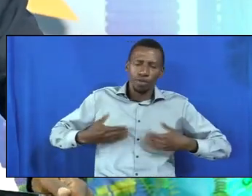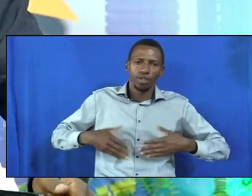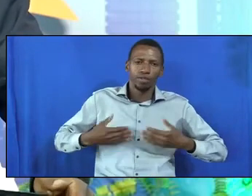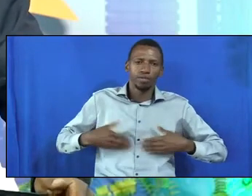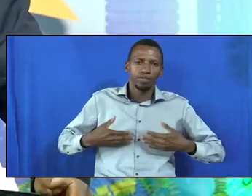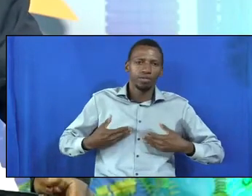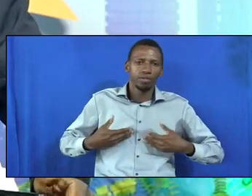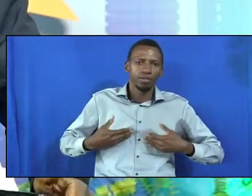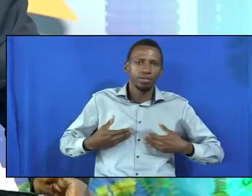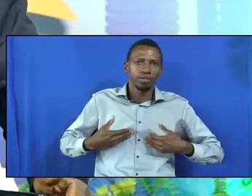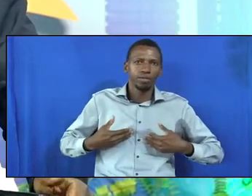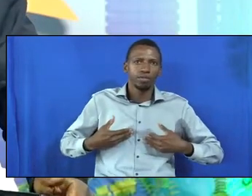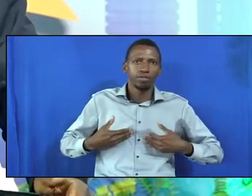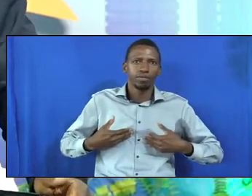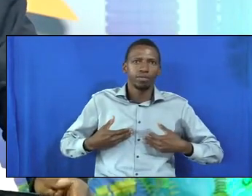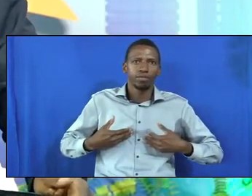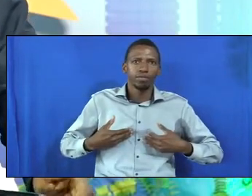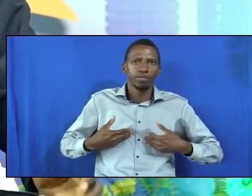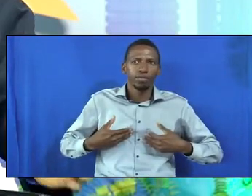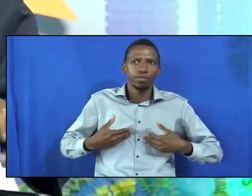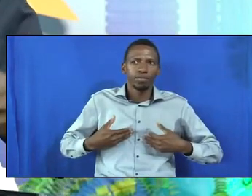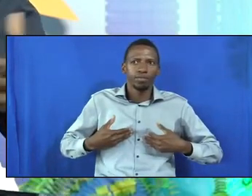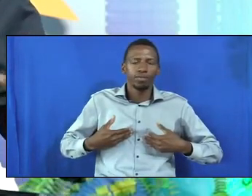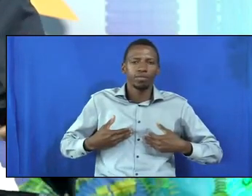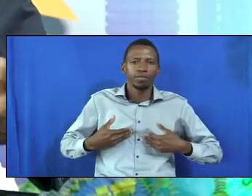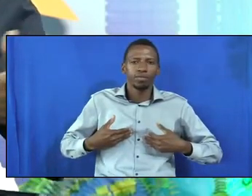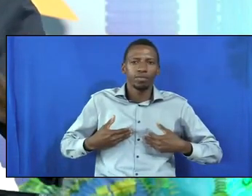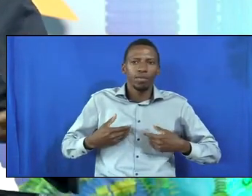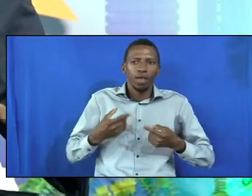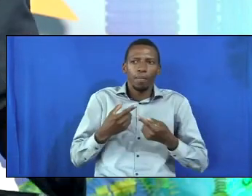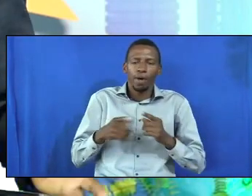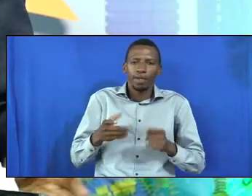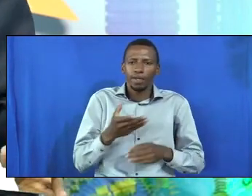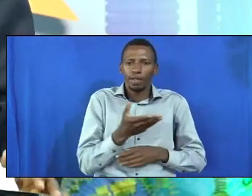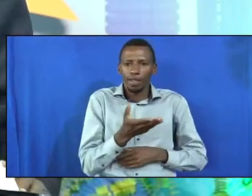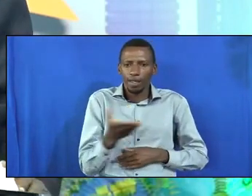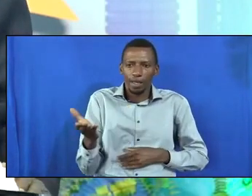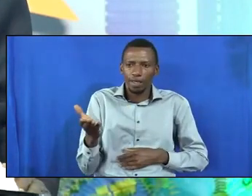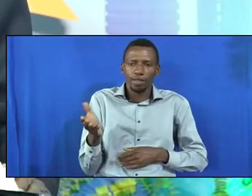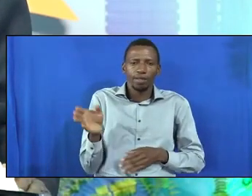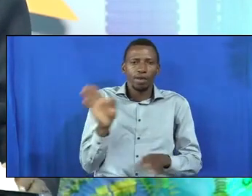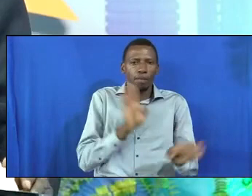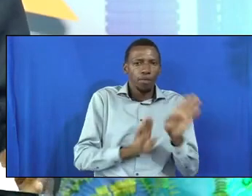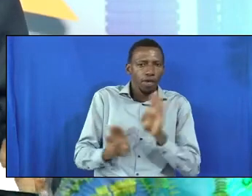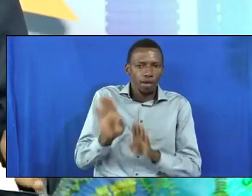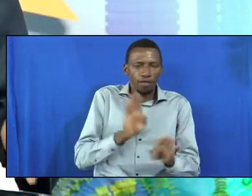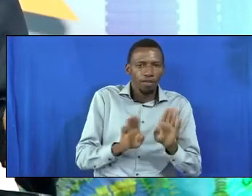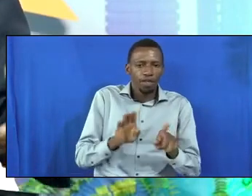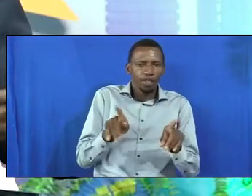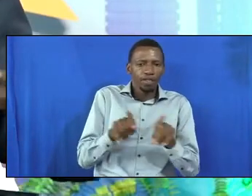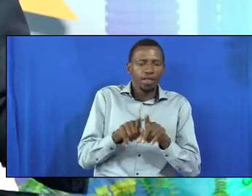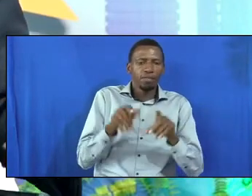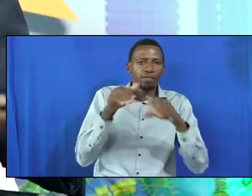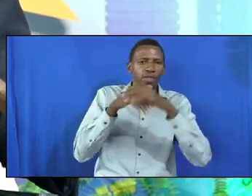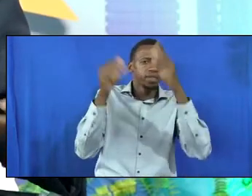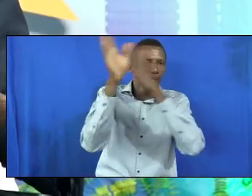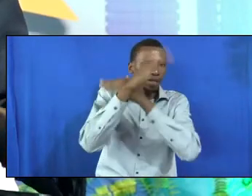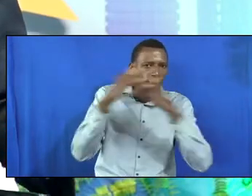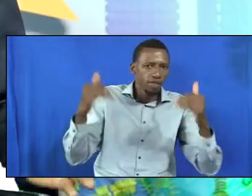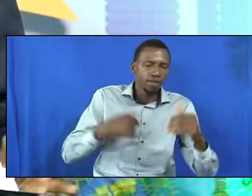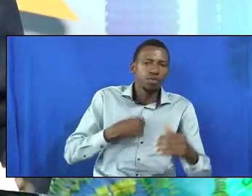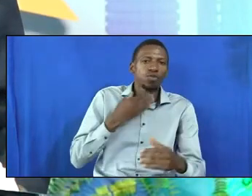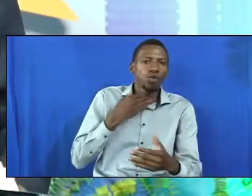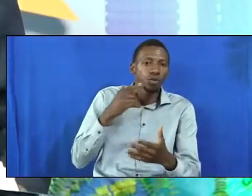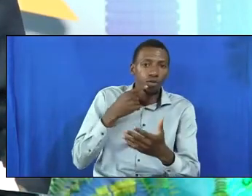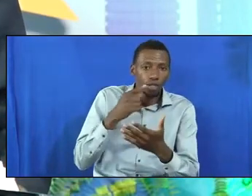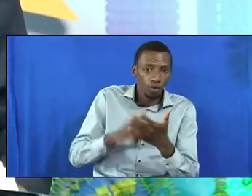this was Chacha and Jeff. They were already behaving as though they were in heaven. I wanted to remind them that we